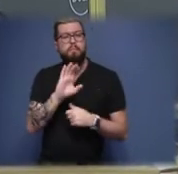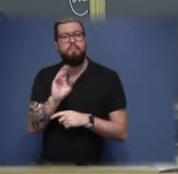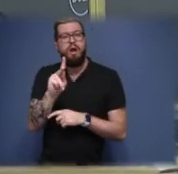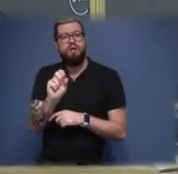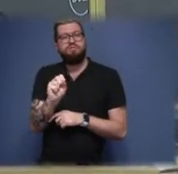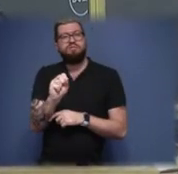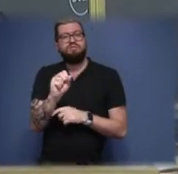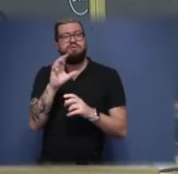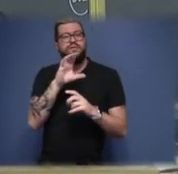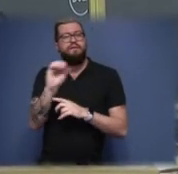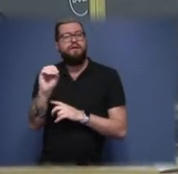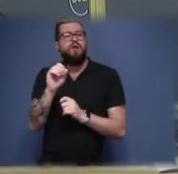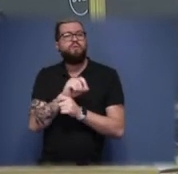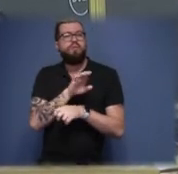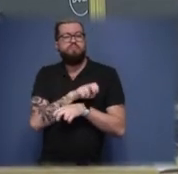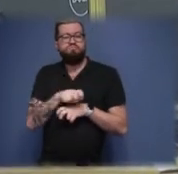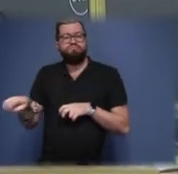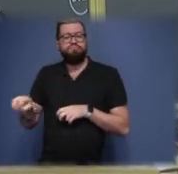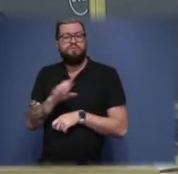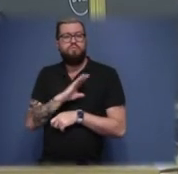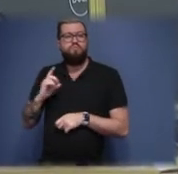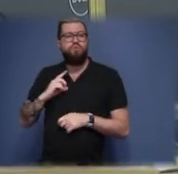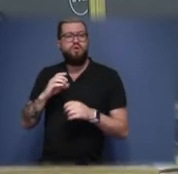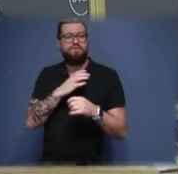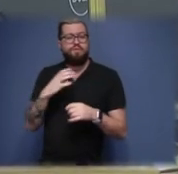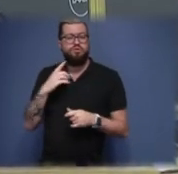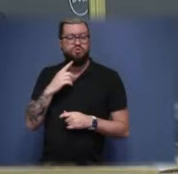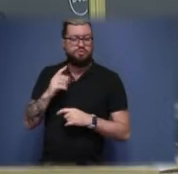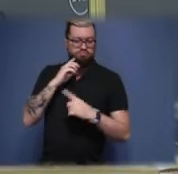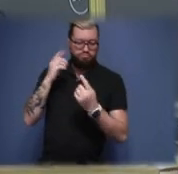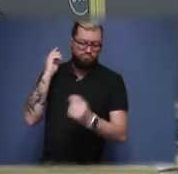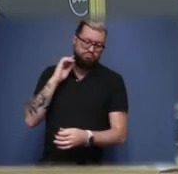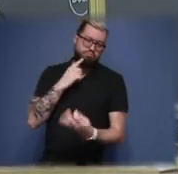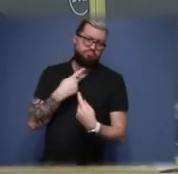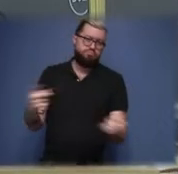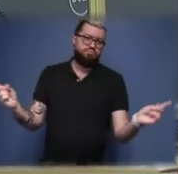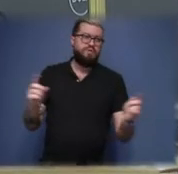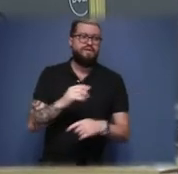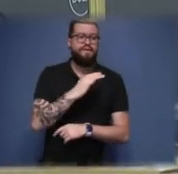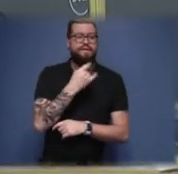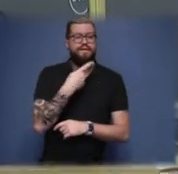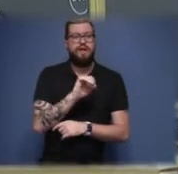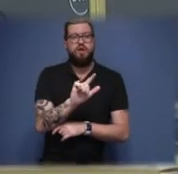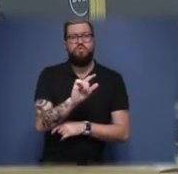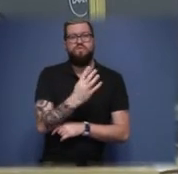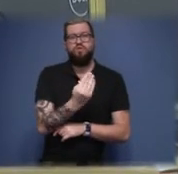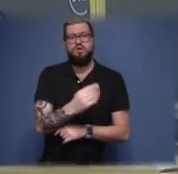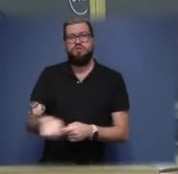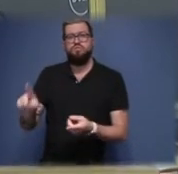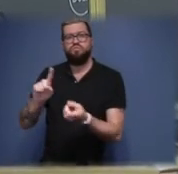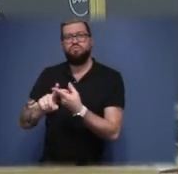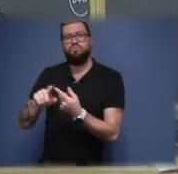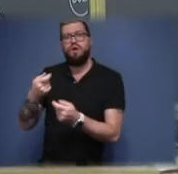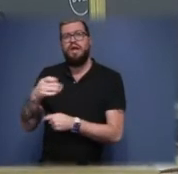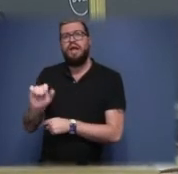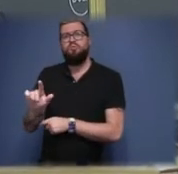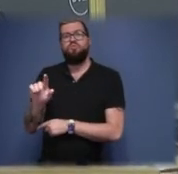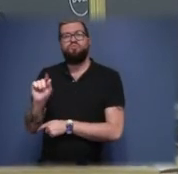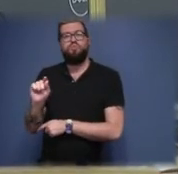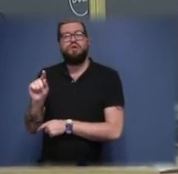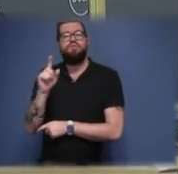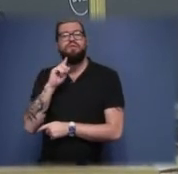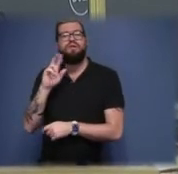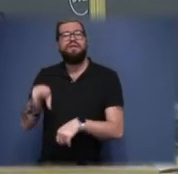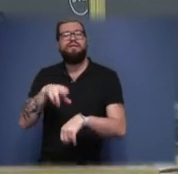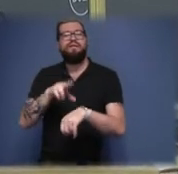of Commissioners, proclaim April 14th to April 20th, 2024, as National Public